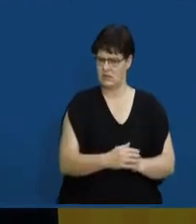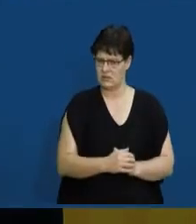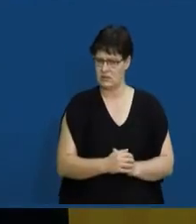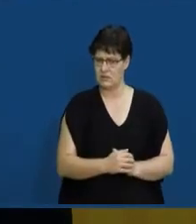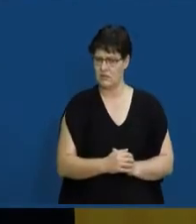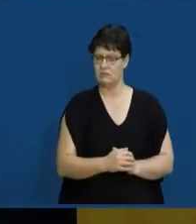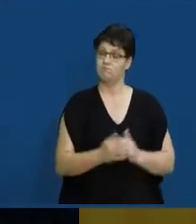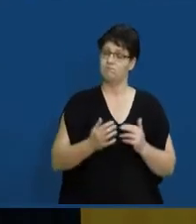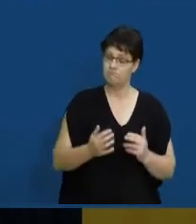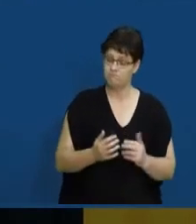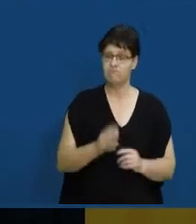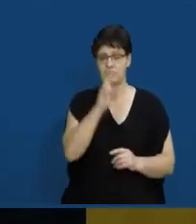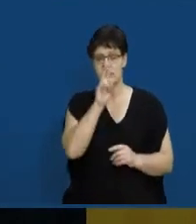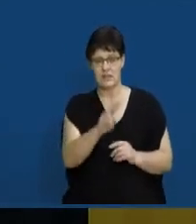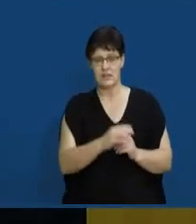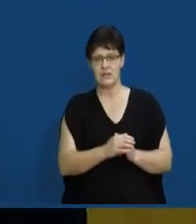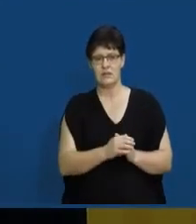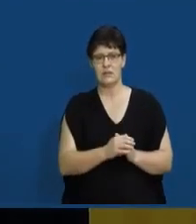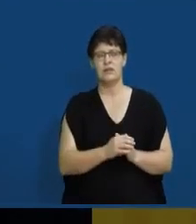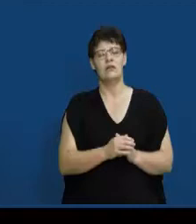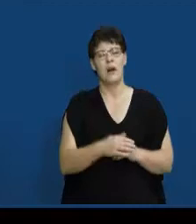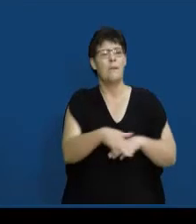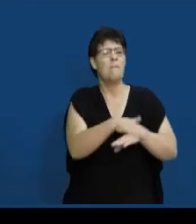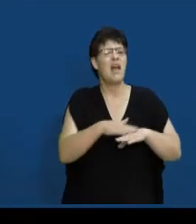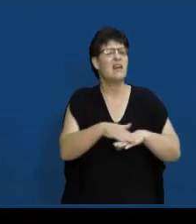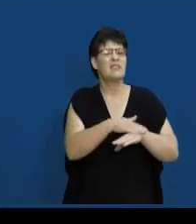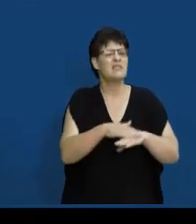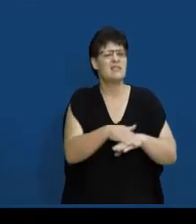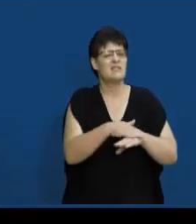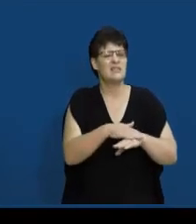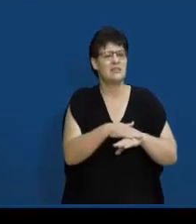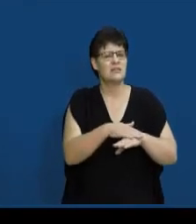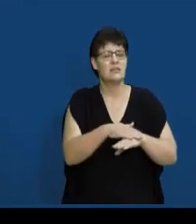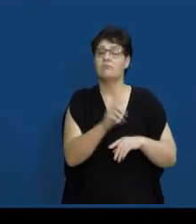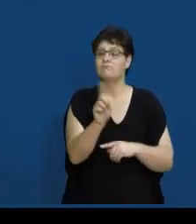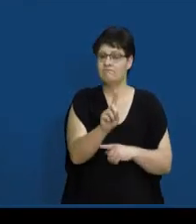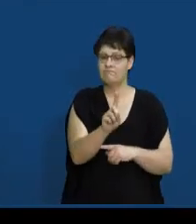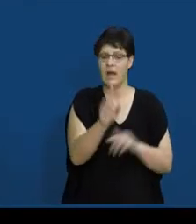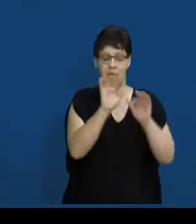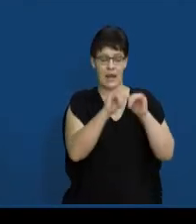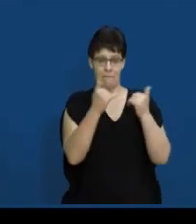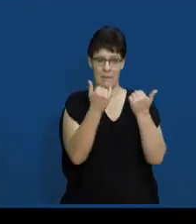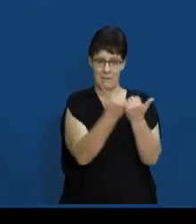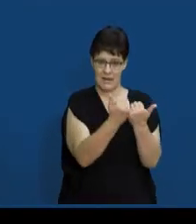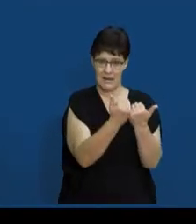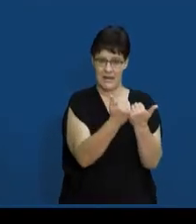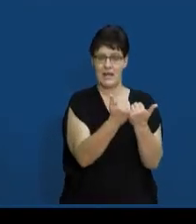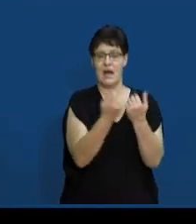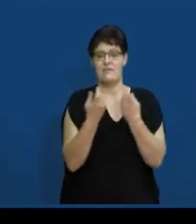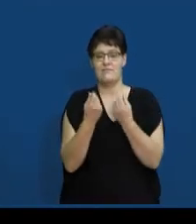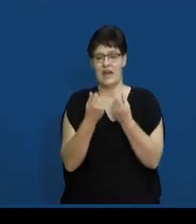find that it is heavily based on what? On the company